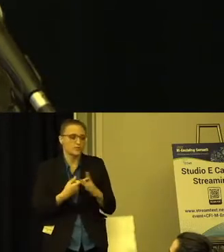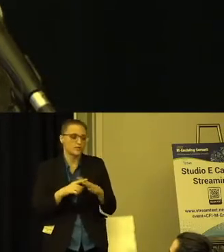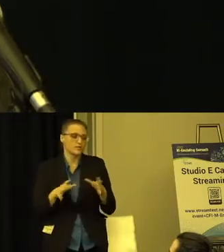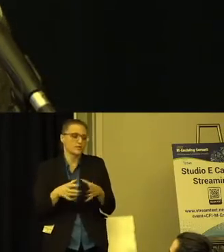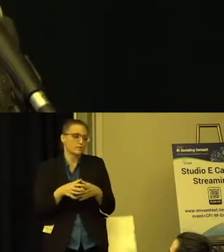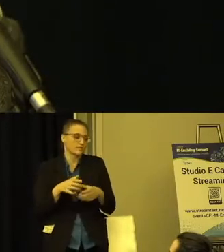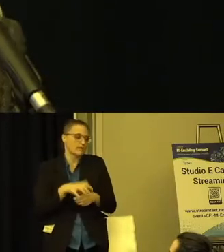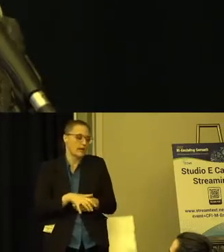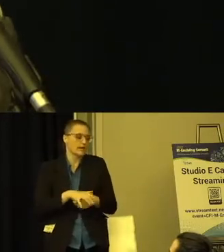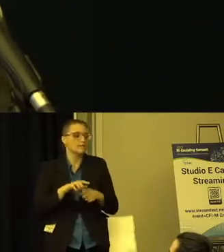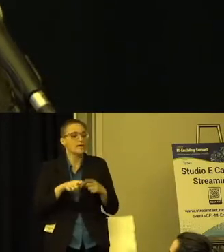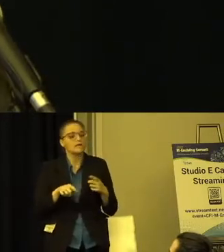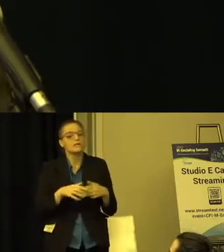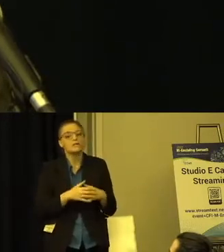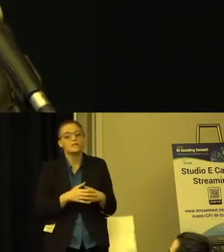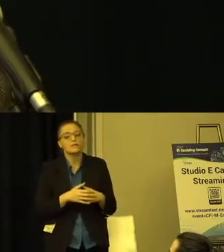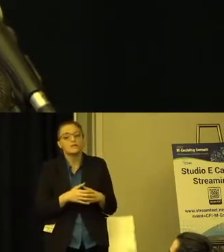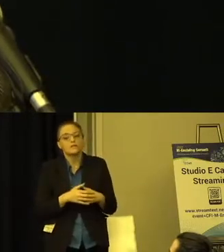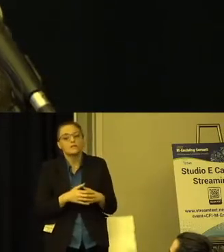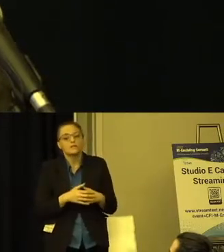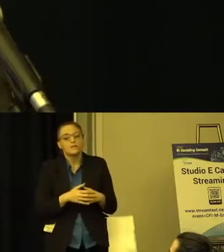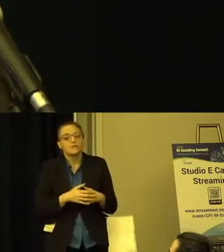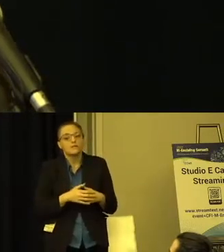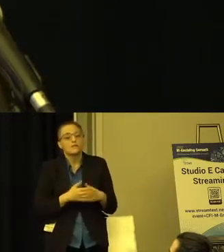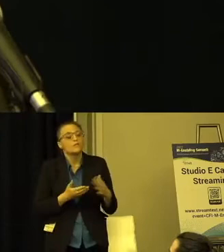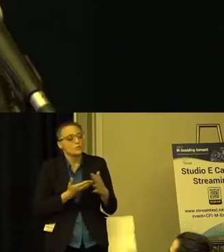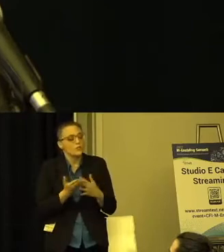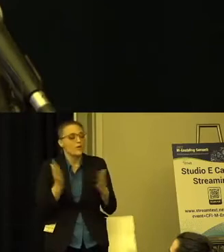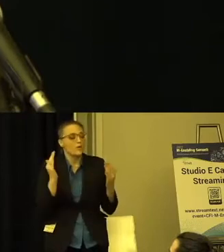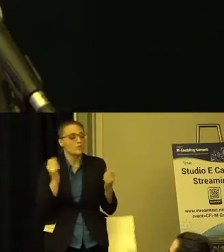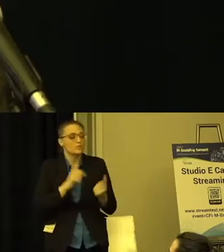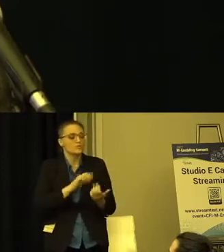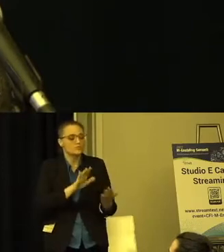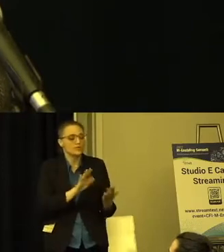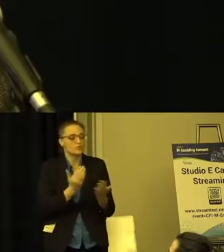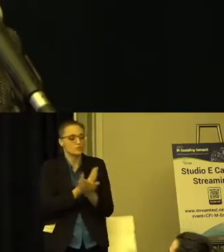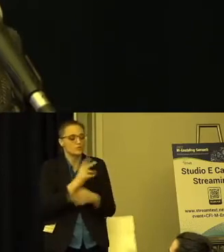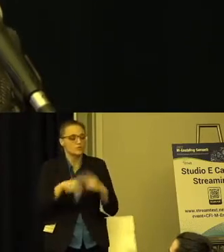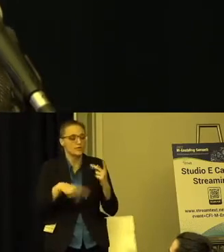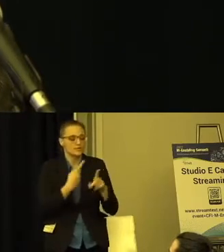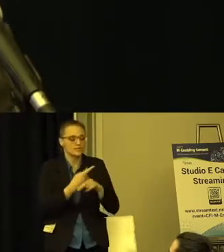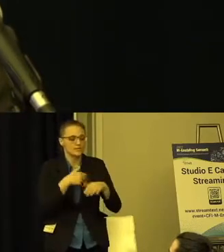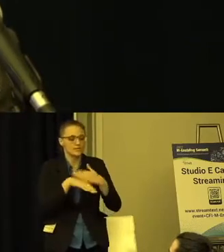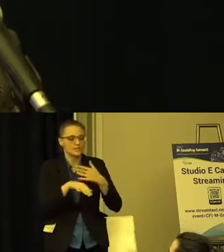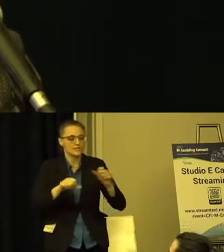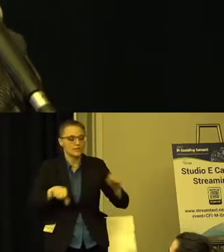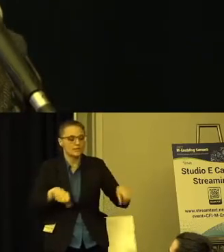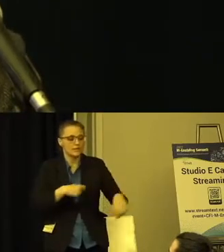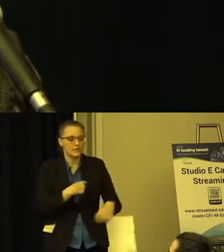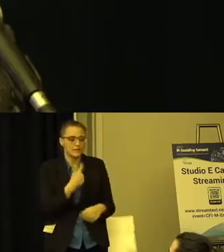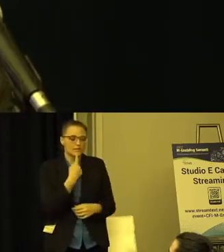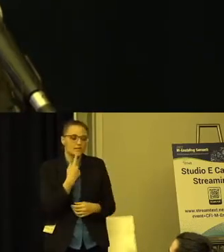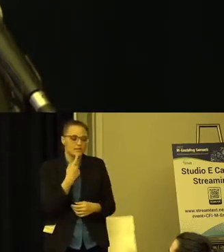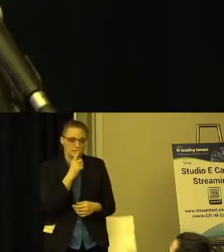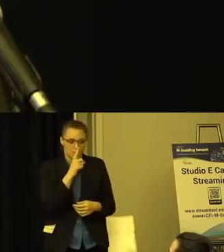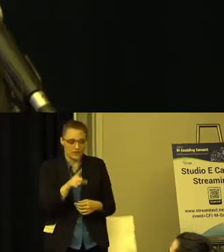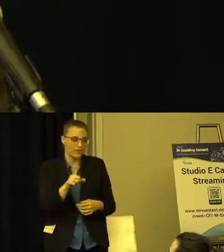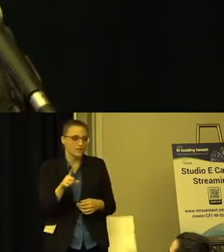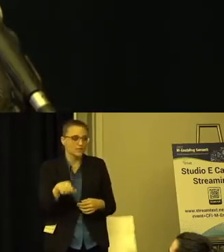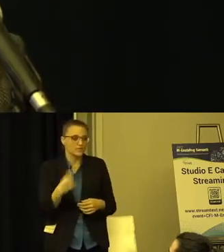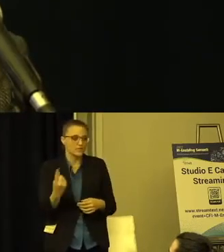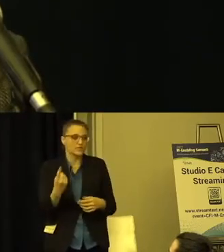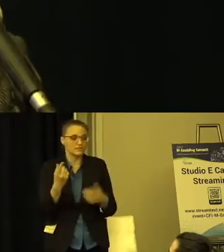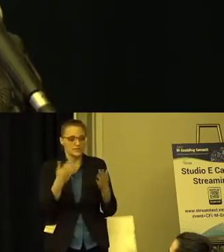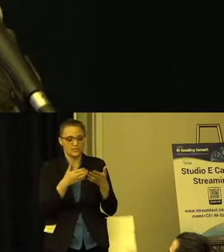but through that we hope to address new types of accessibility. And I will say that it's explicitly in